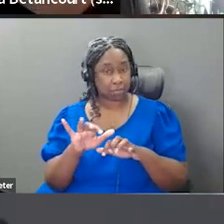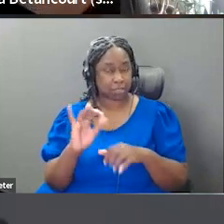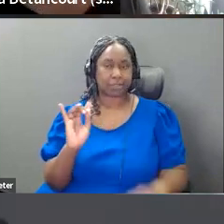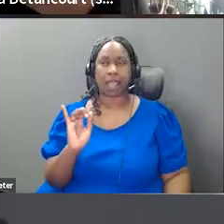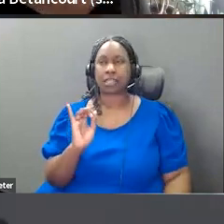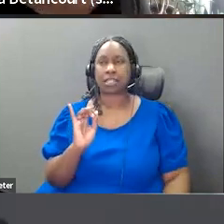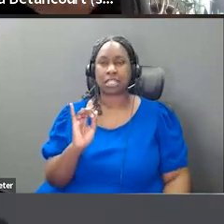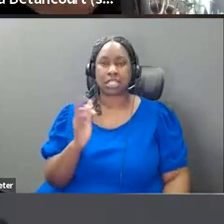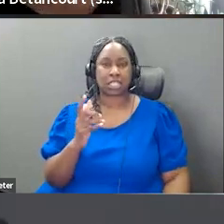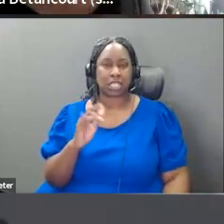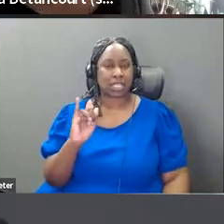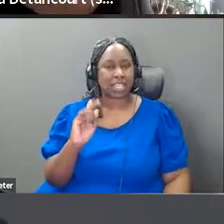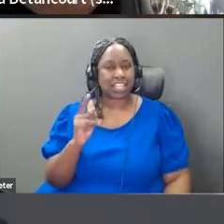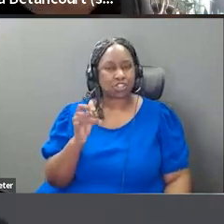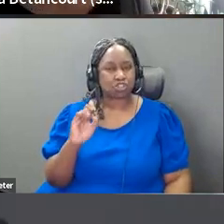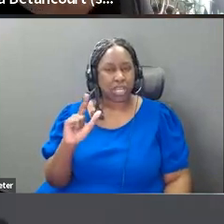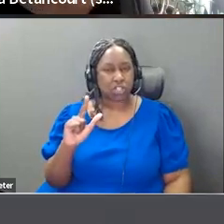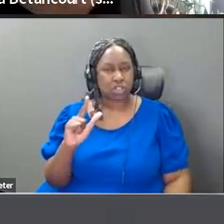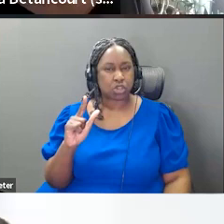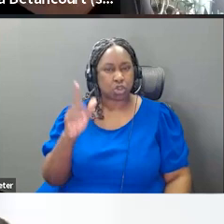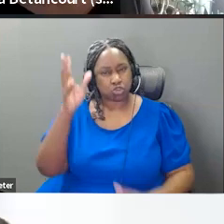like interracial grandparent,